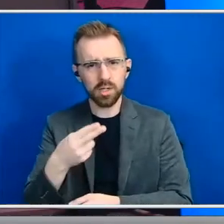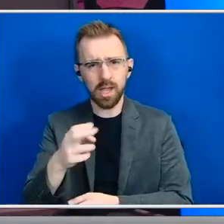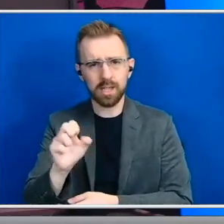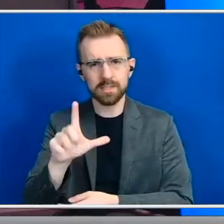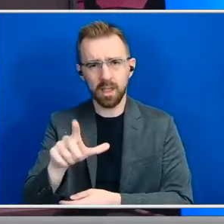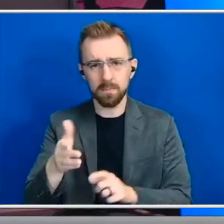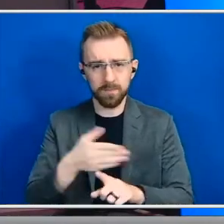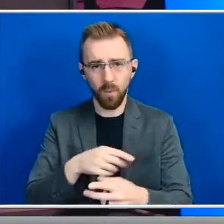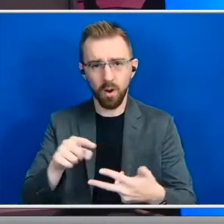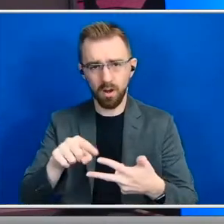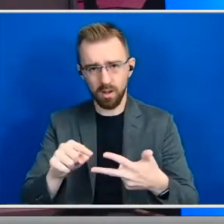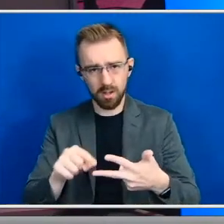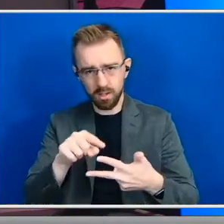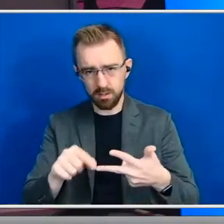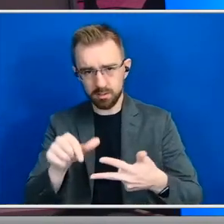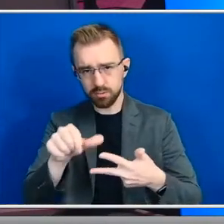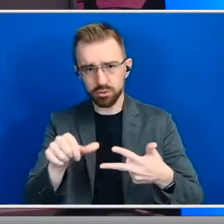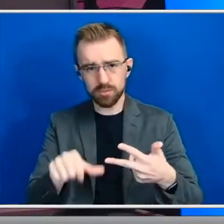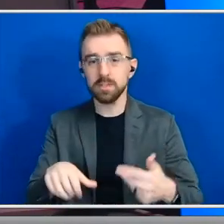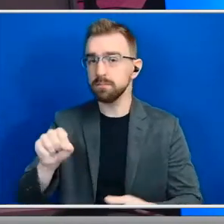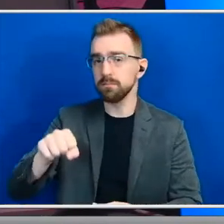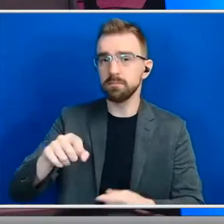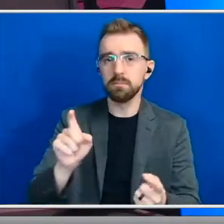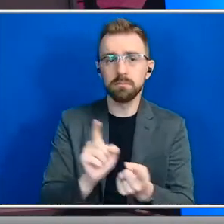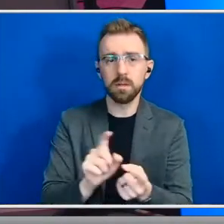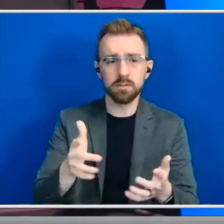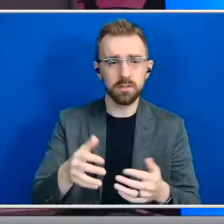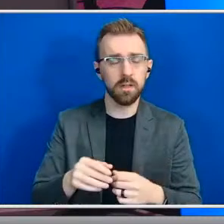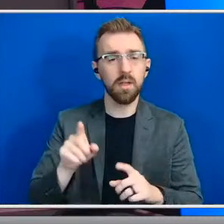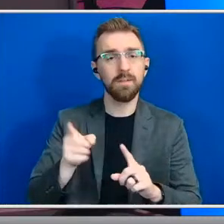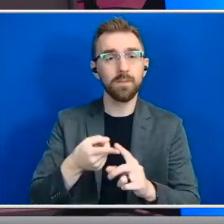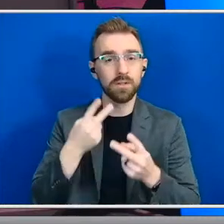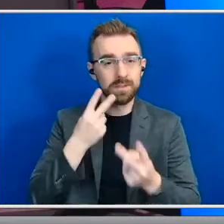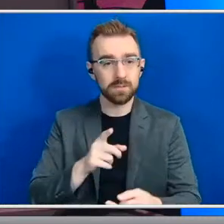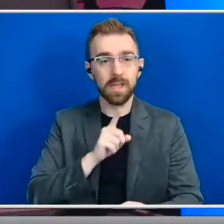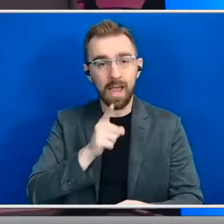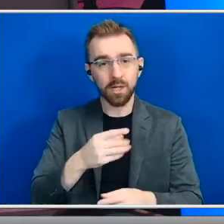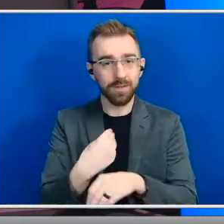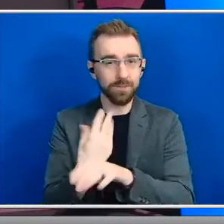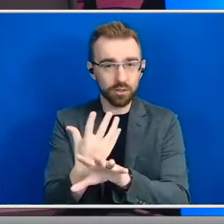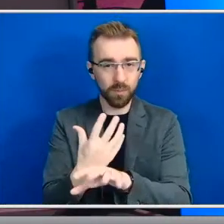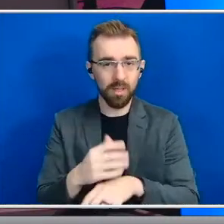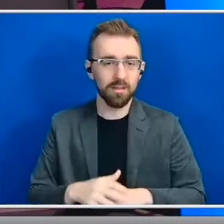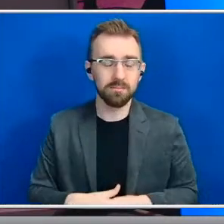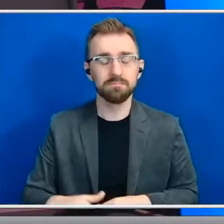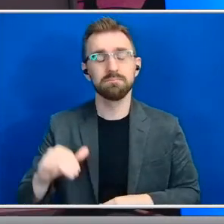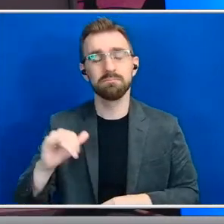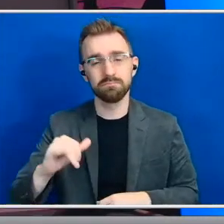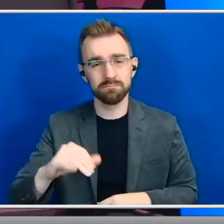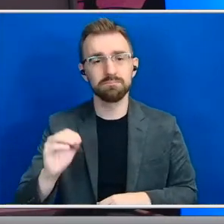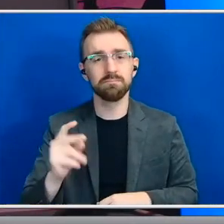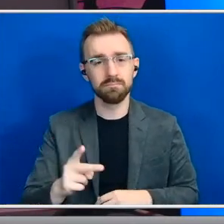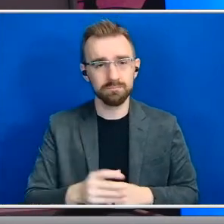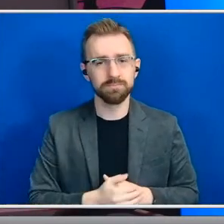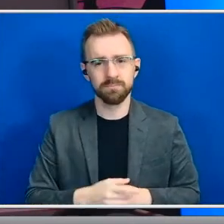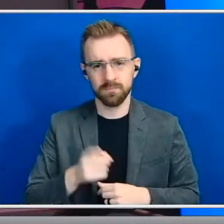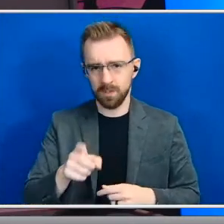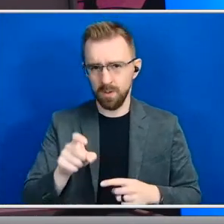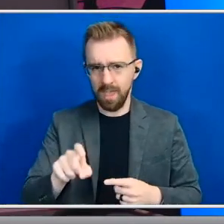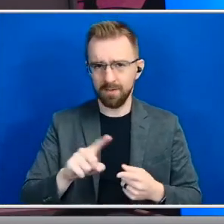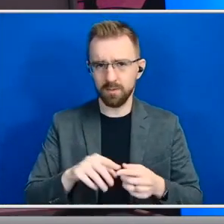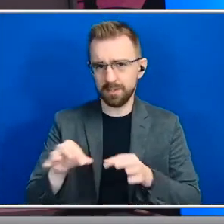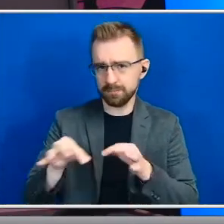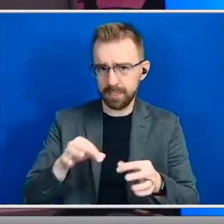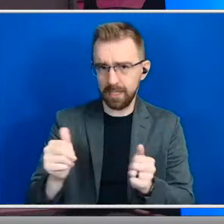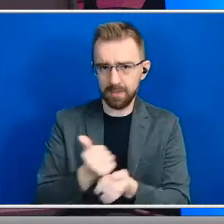surgery? yes. Okay, Yes. so. Our first visit was actually virtual. Yeah. Okay. Yeah. And did you have to explain everything virtually,